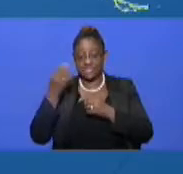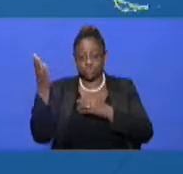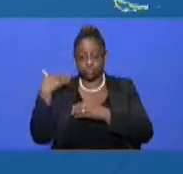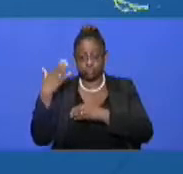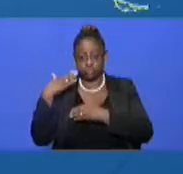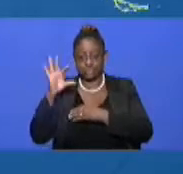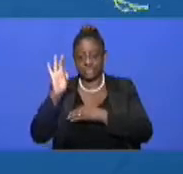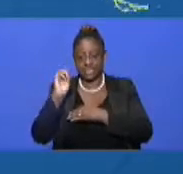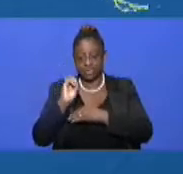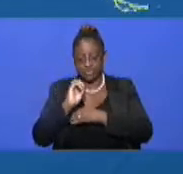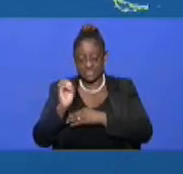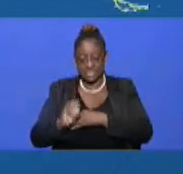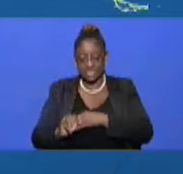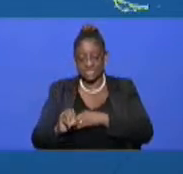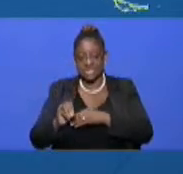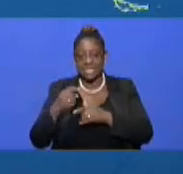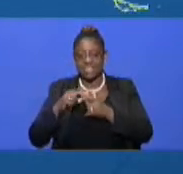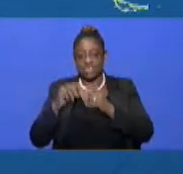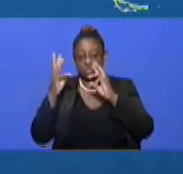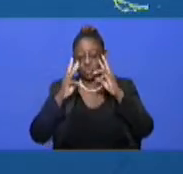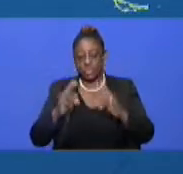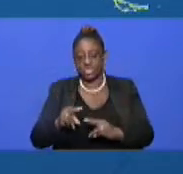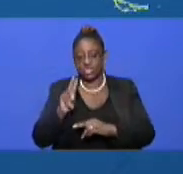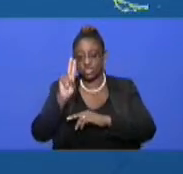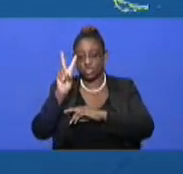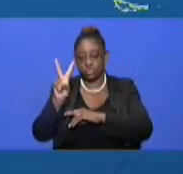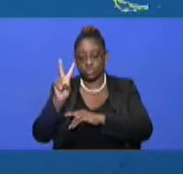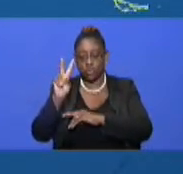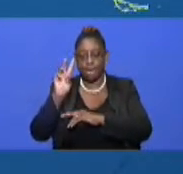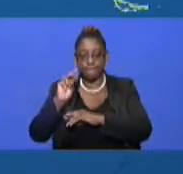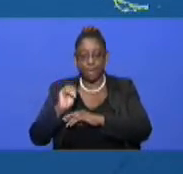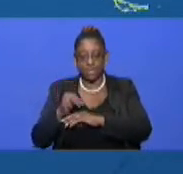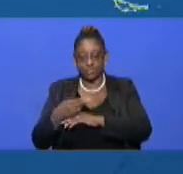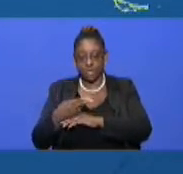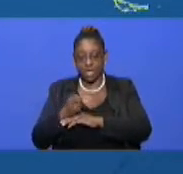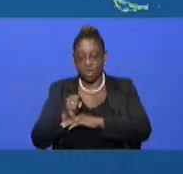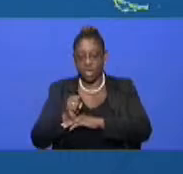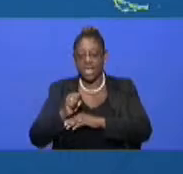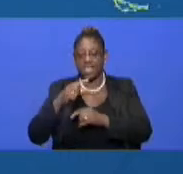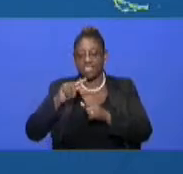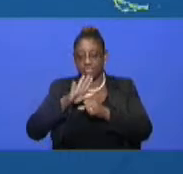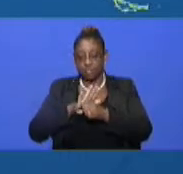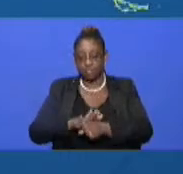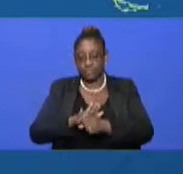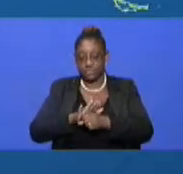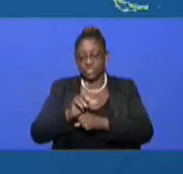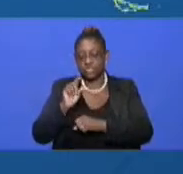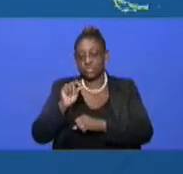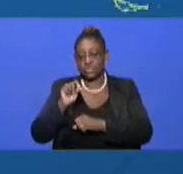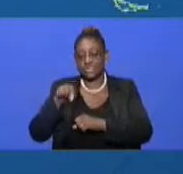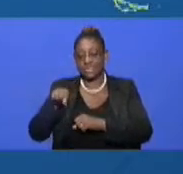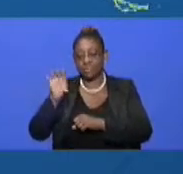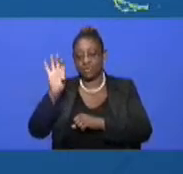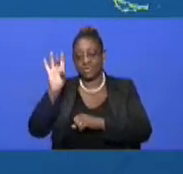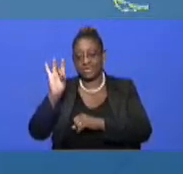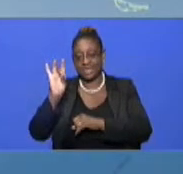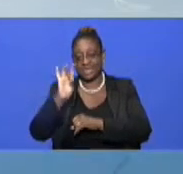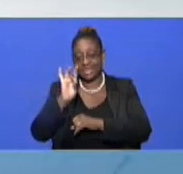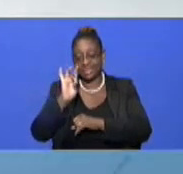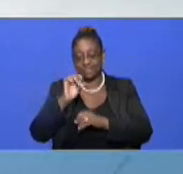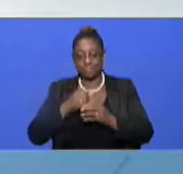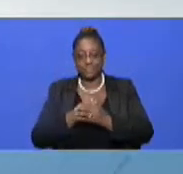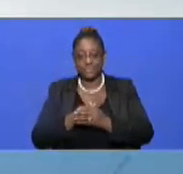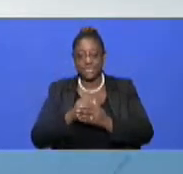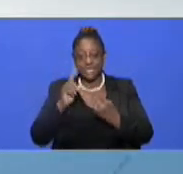We have westerly winds at 2 miles per hour. The barometric pressure, 1,011.6 millibars. That's 29.88 inches. And